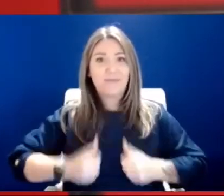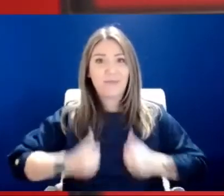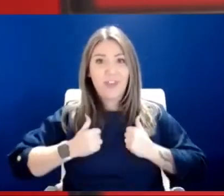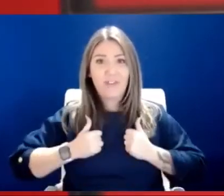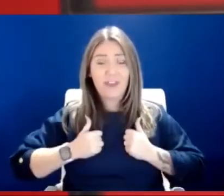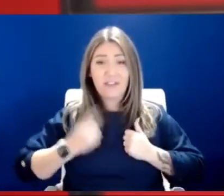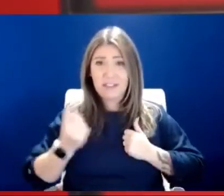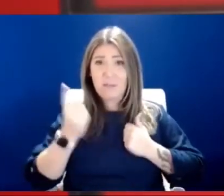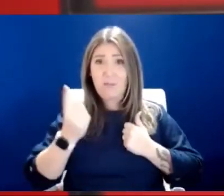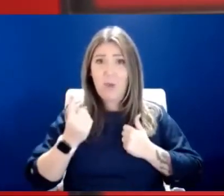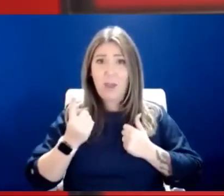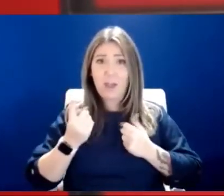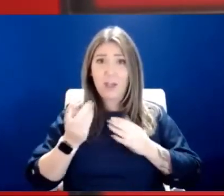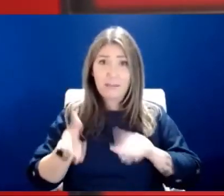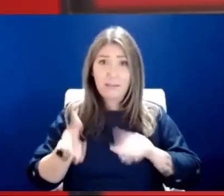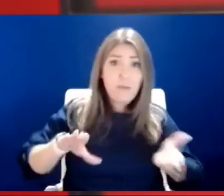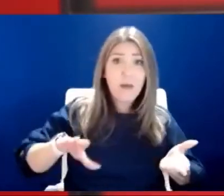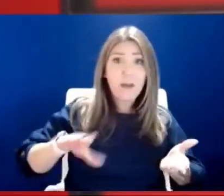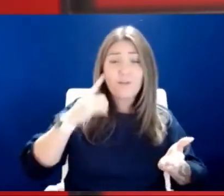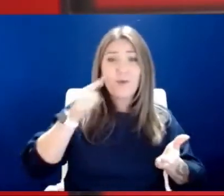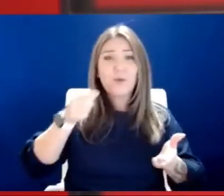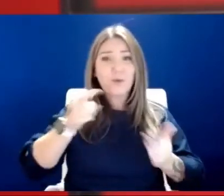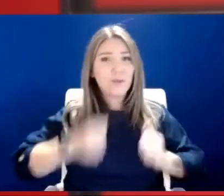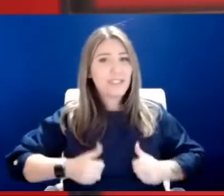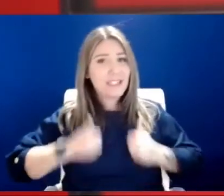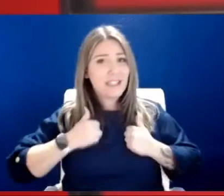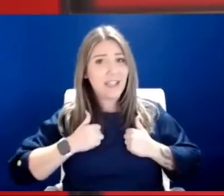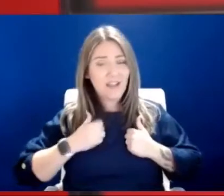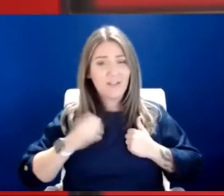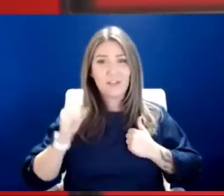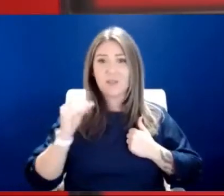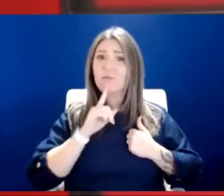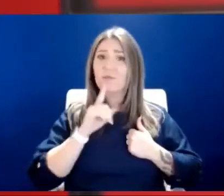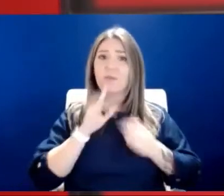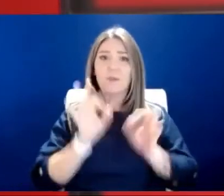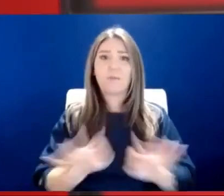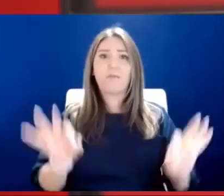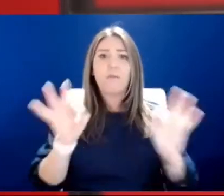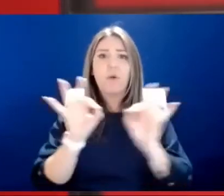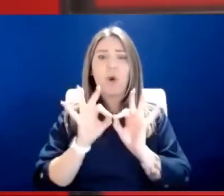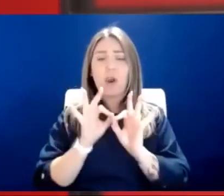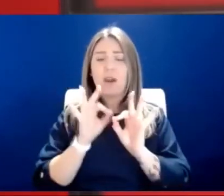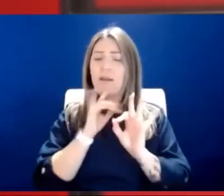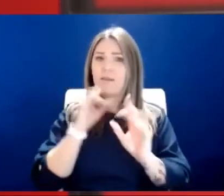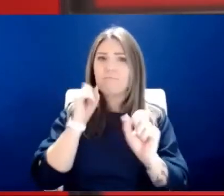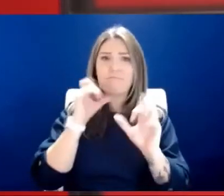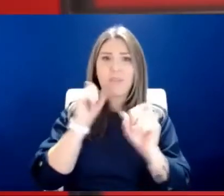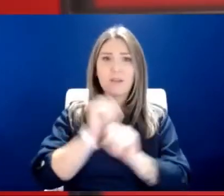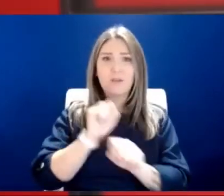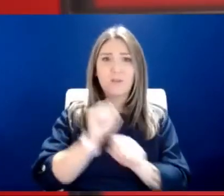life for you to live. So it is very important, and you have done an amazing job taking care of that new heart.